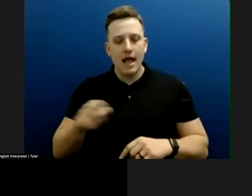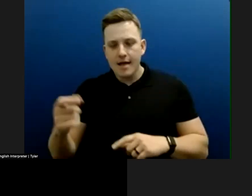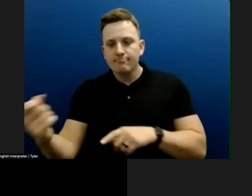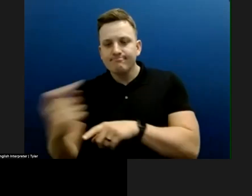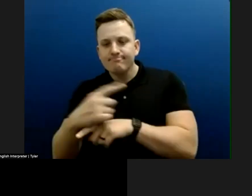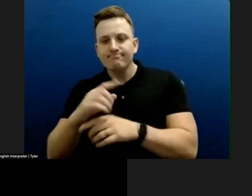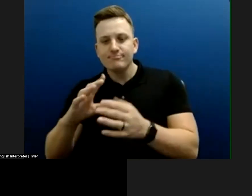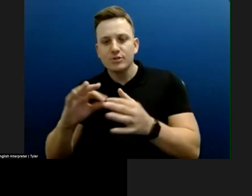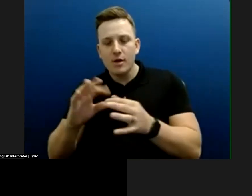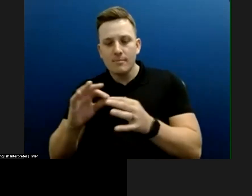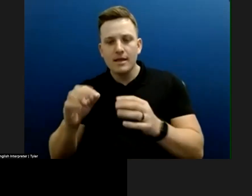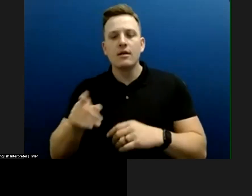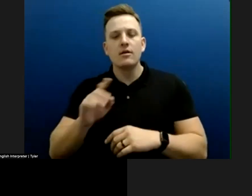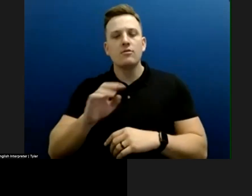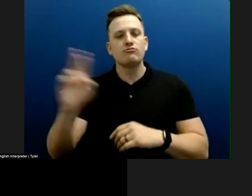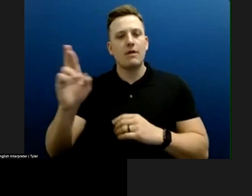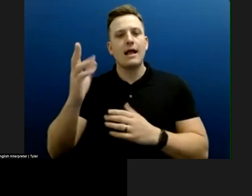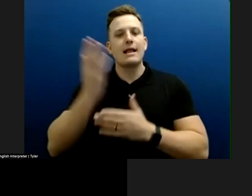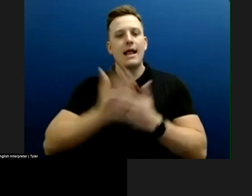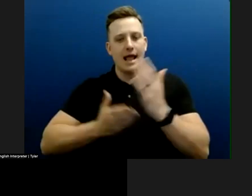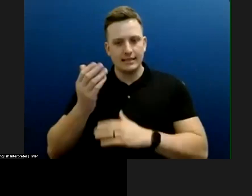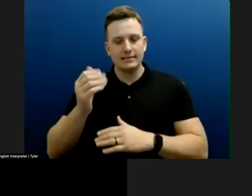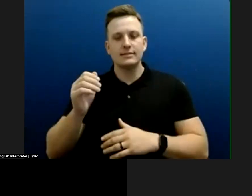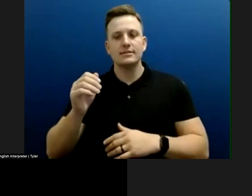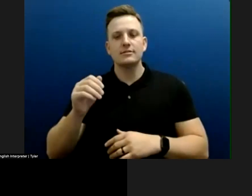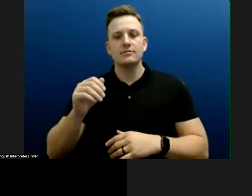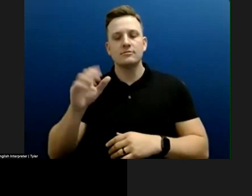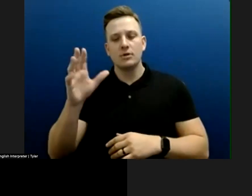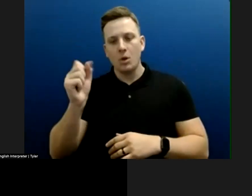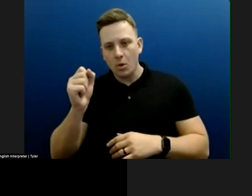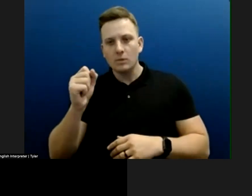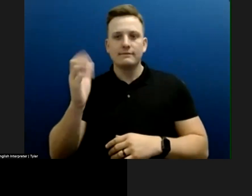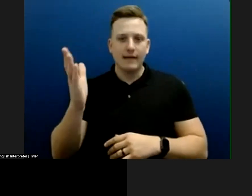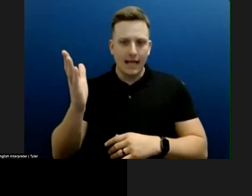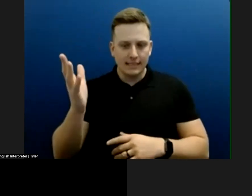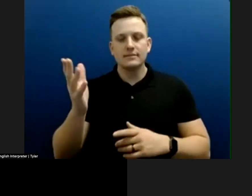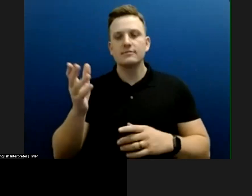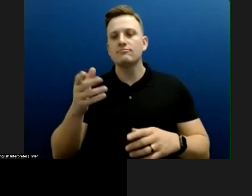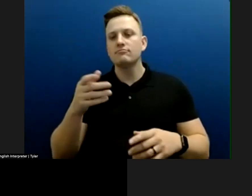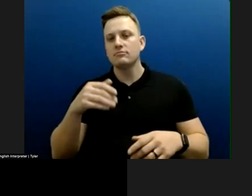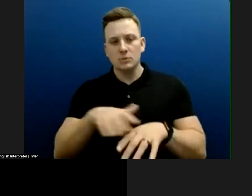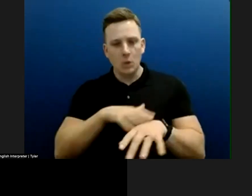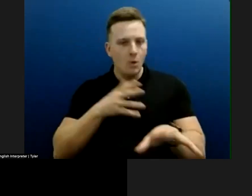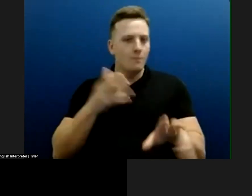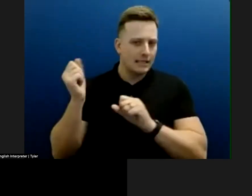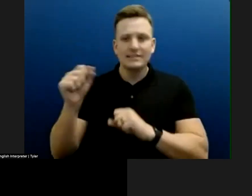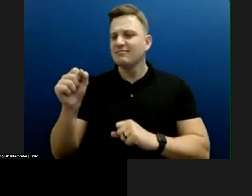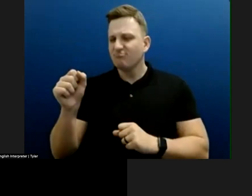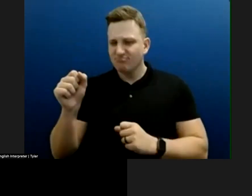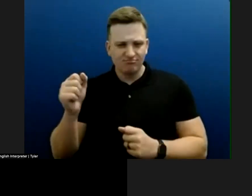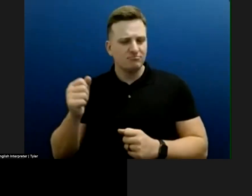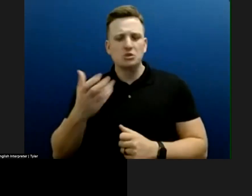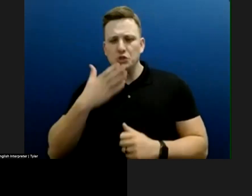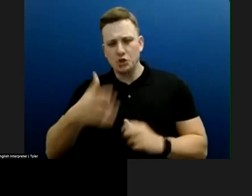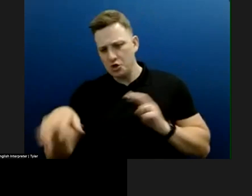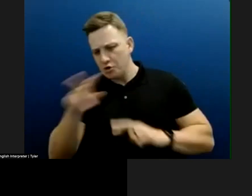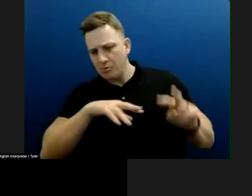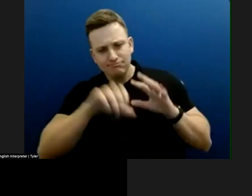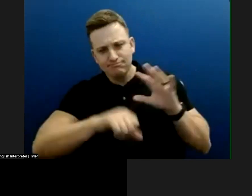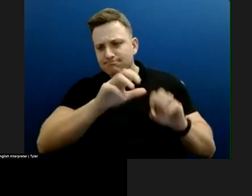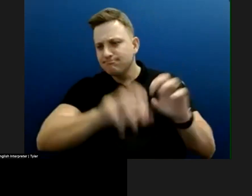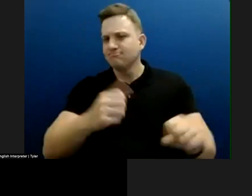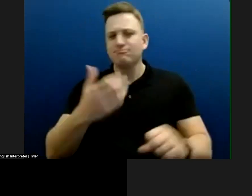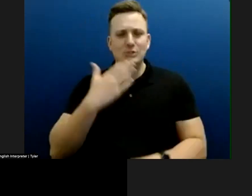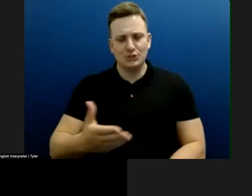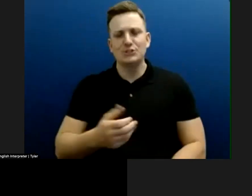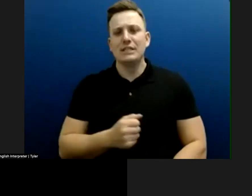There's a right hand, a closed hand, flat hand, more fast movements. Yeah, I mean, these are really great observations.